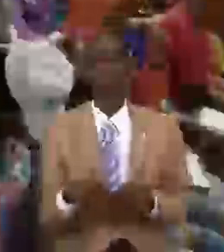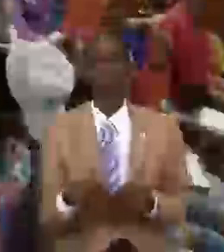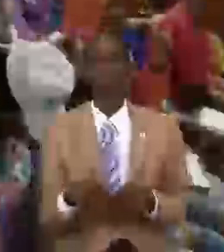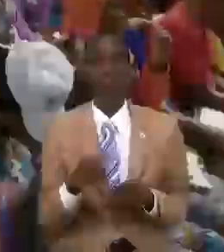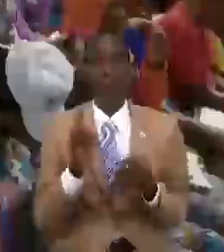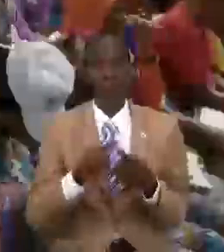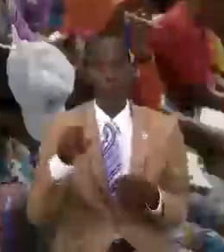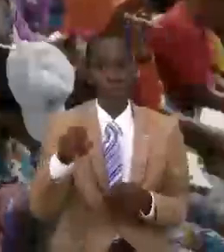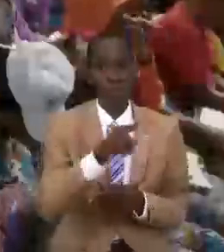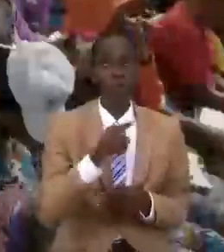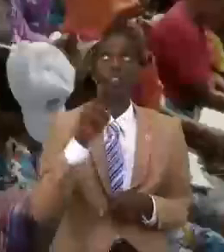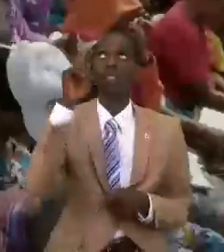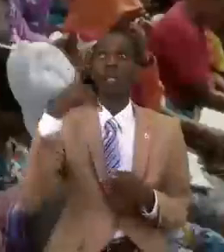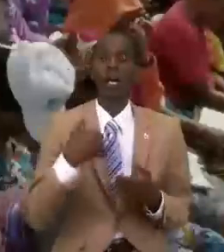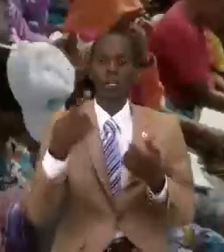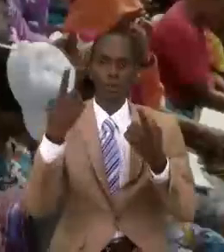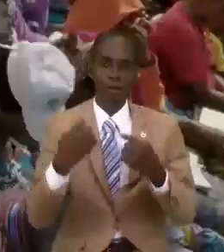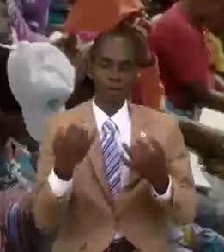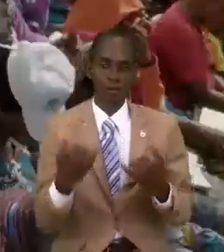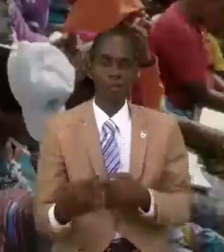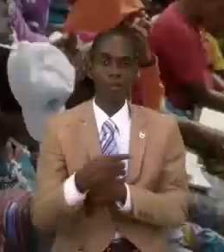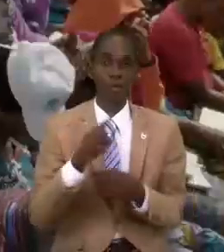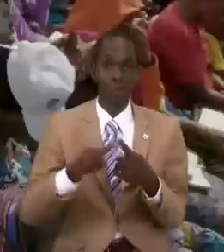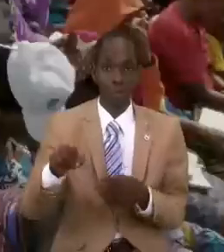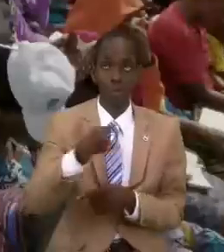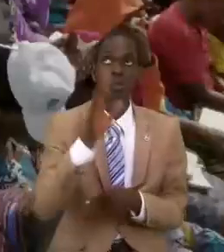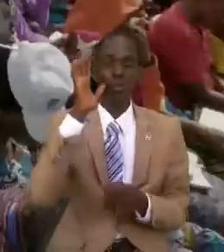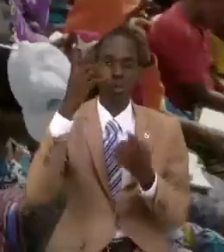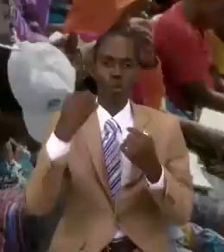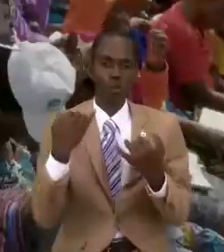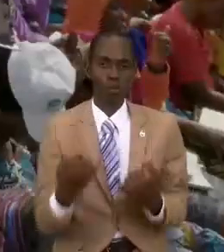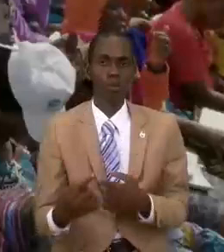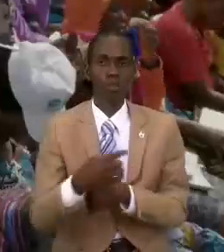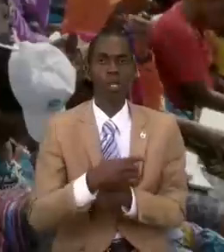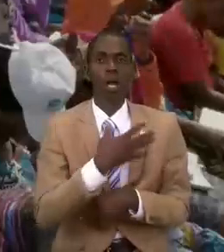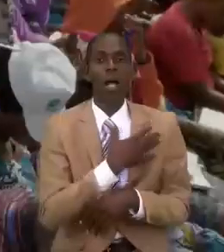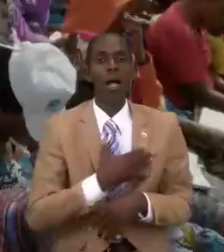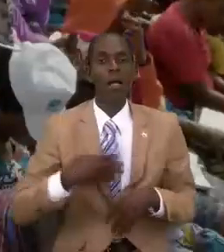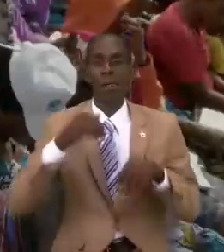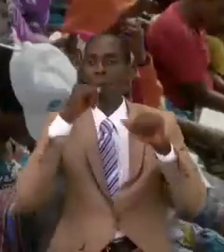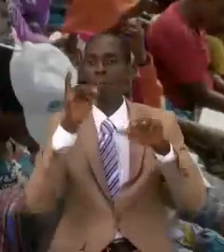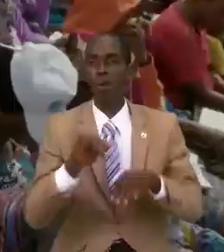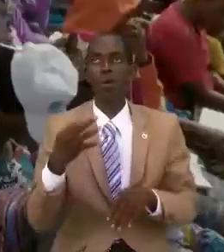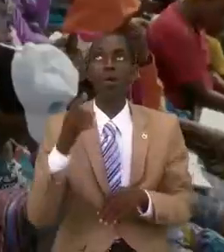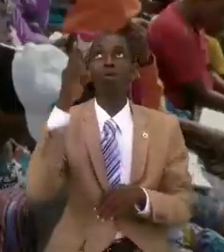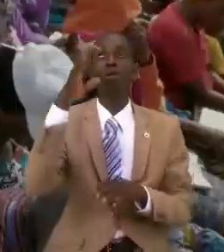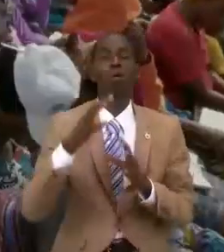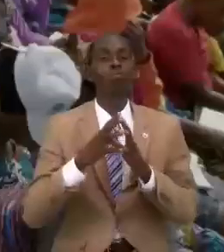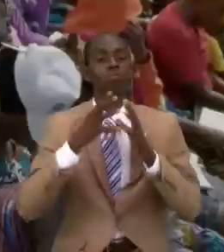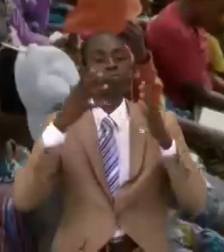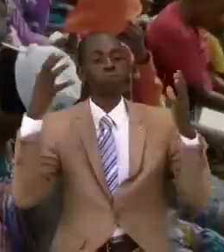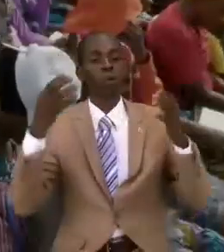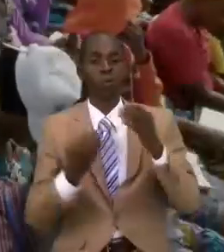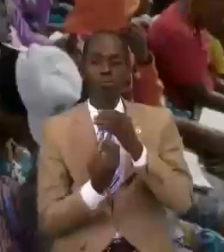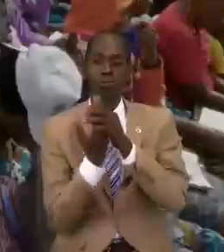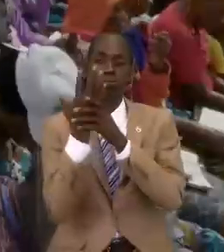he'll come today. And the blessings of God, abundant, overflowing, will come in your life. And it says,